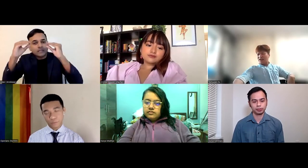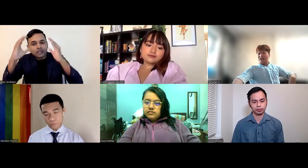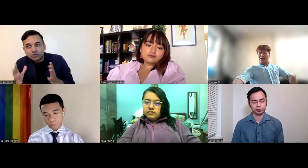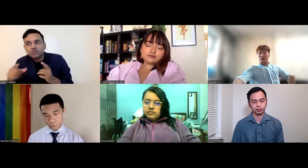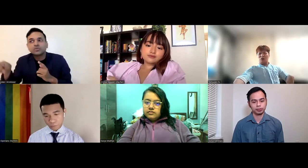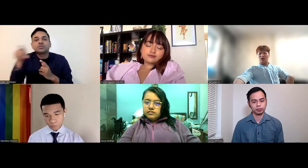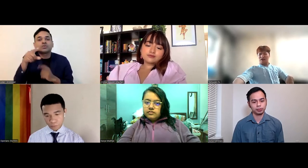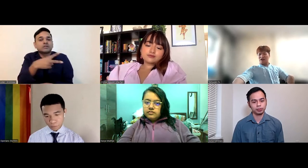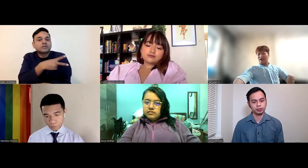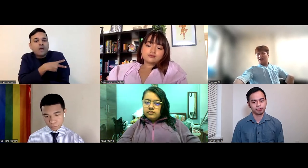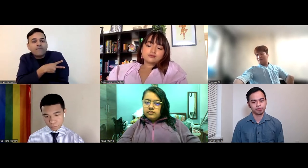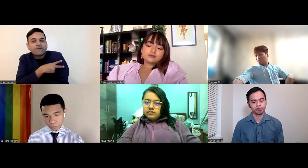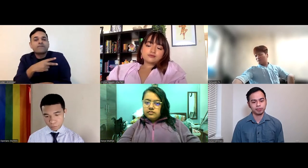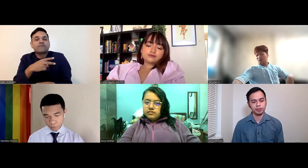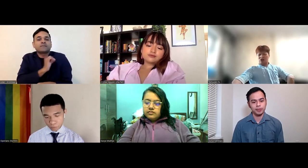and then